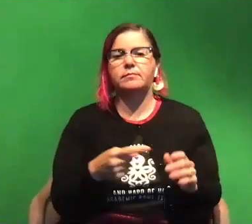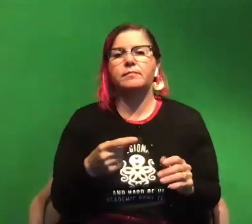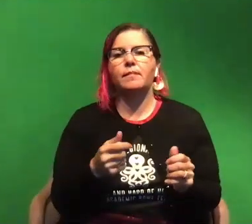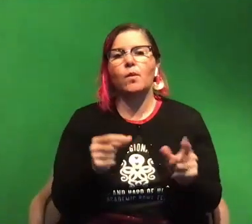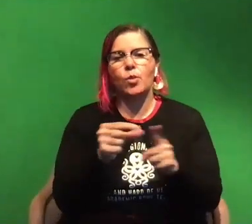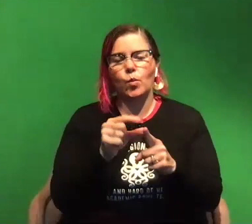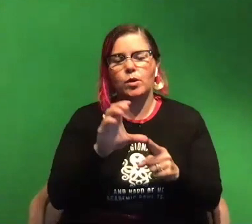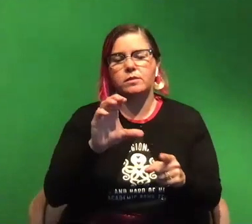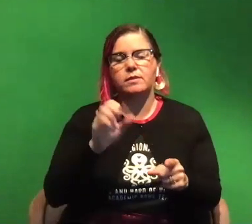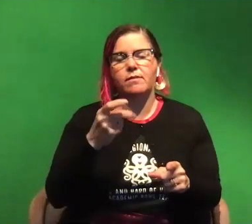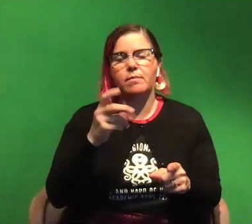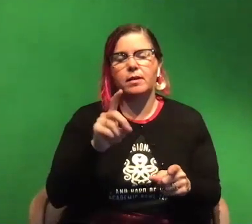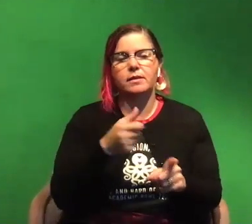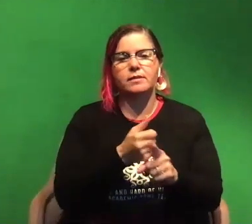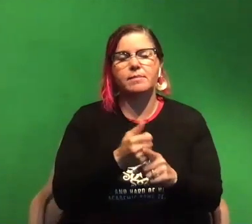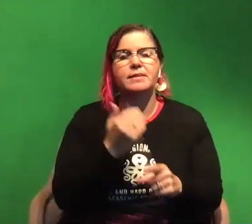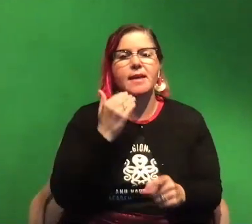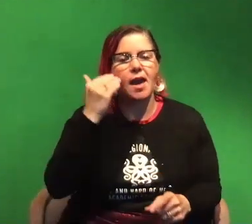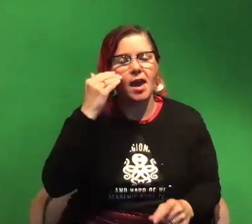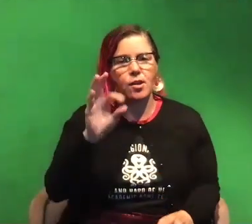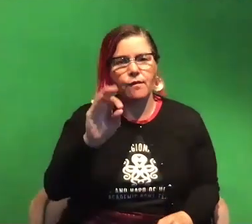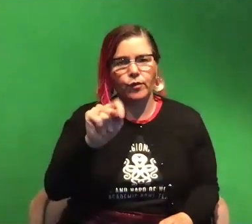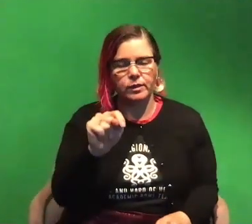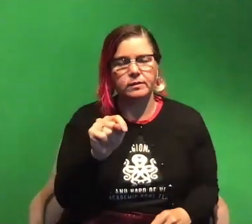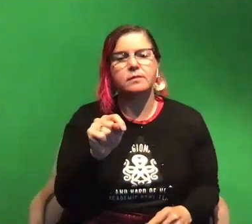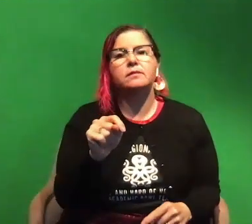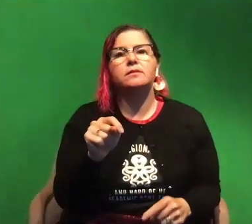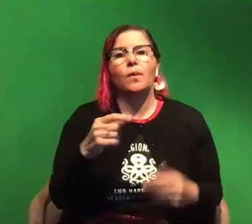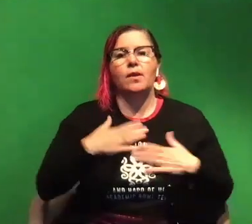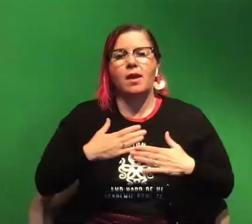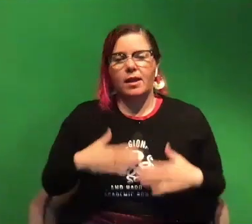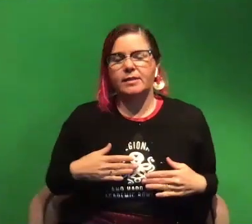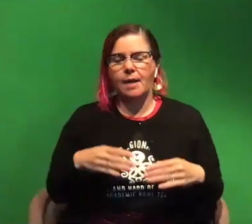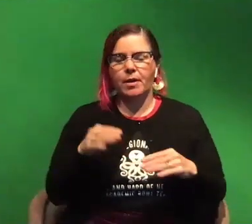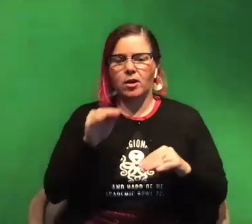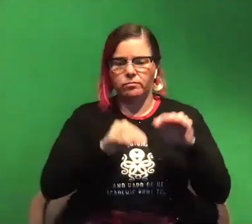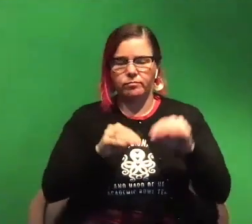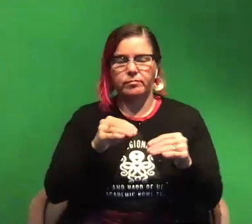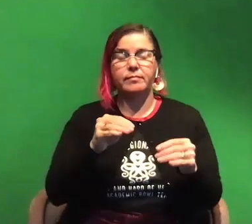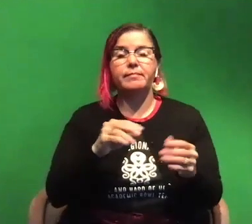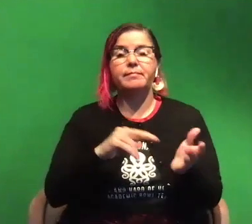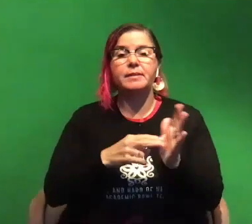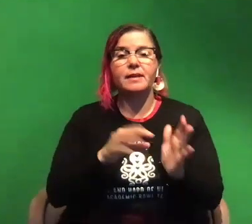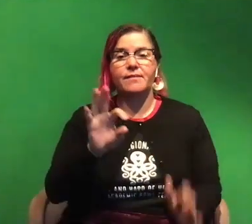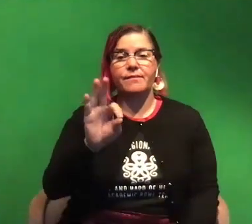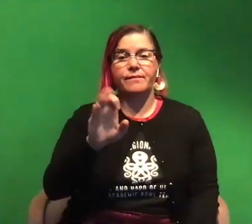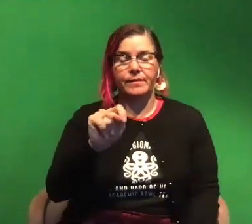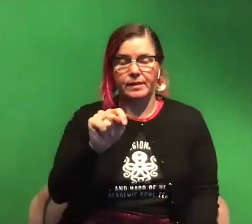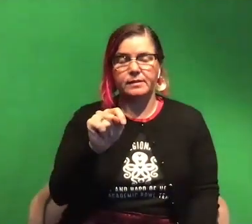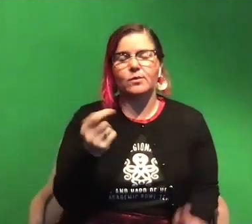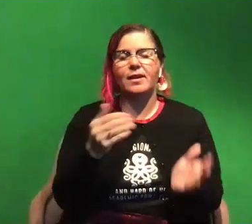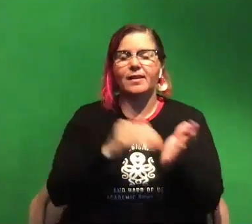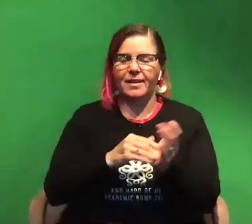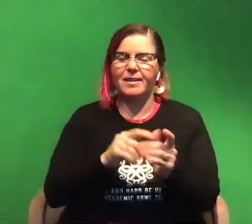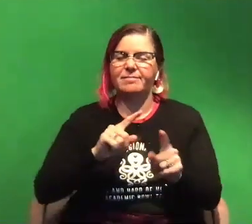cephalopod itself means head, foot. So their anatomical arrangement is such that their feet, which again, those can